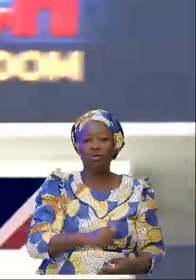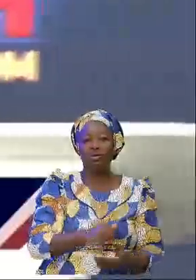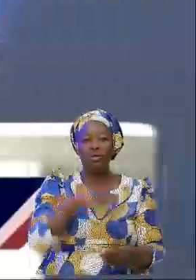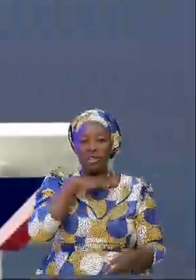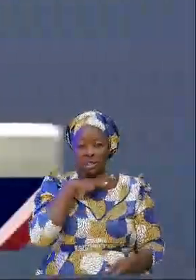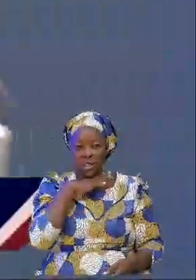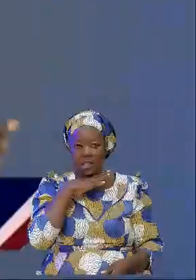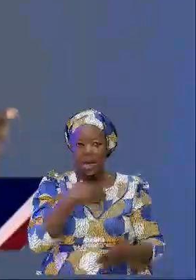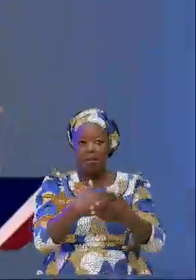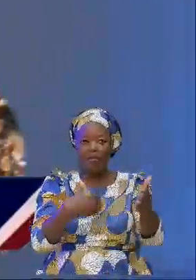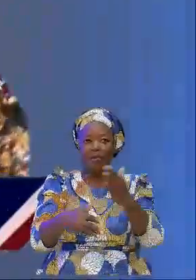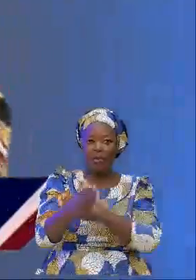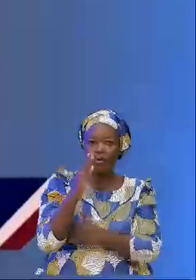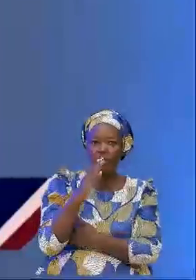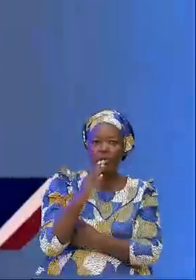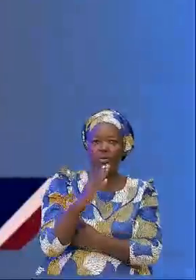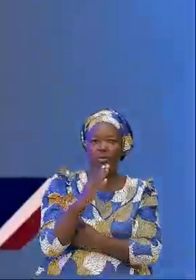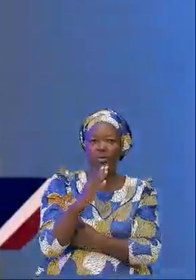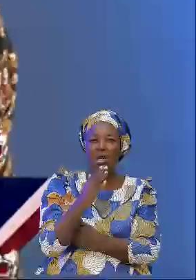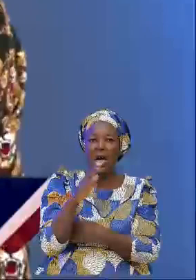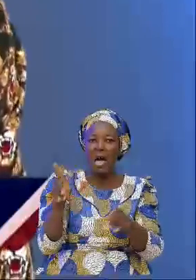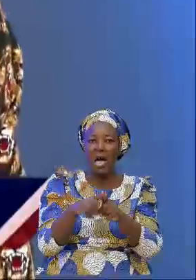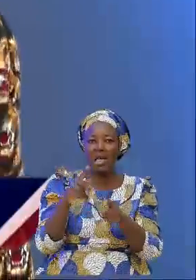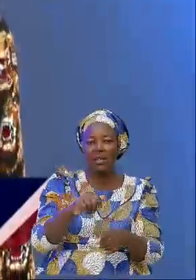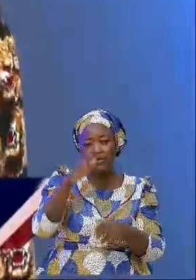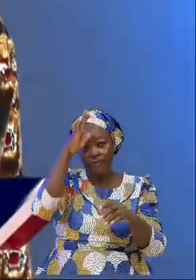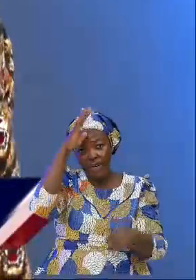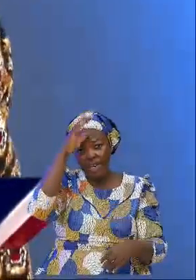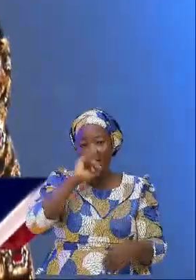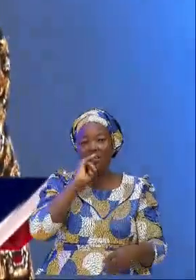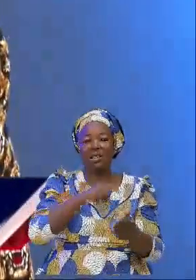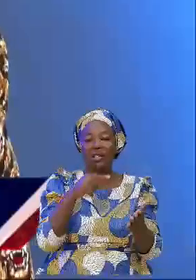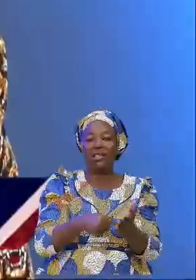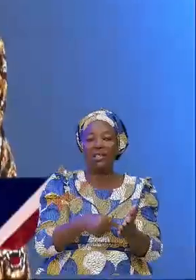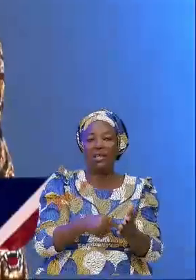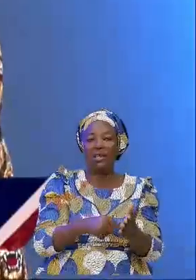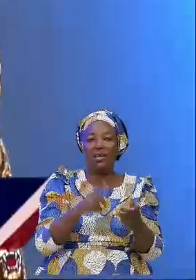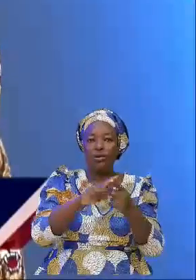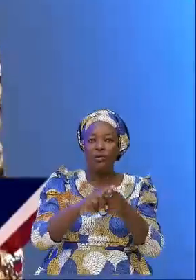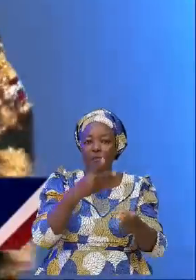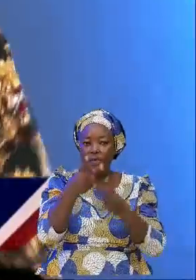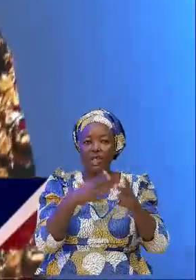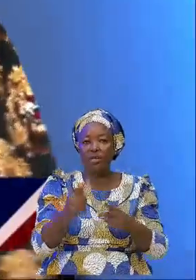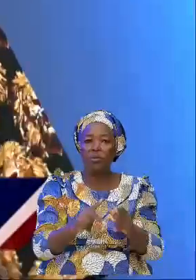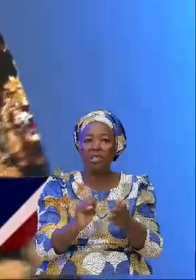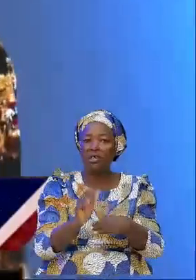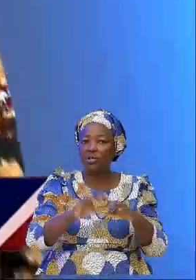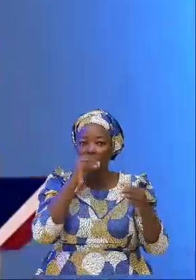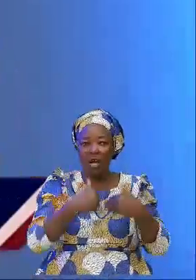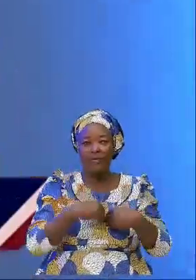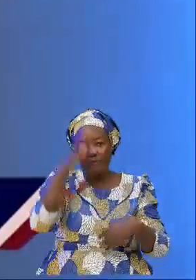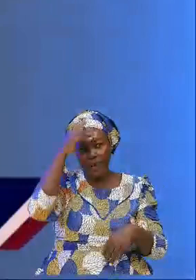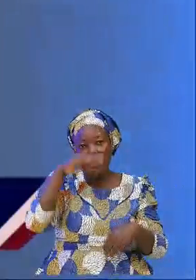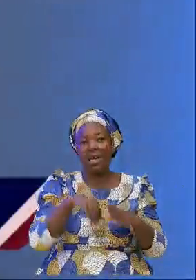pure religion and undefiled before God and the Father is this,